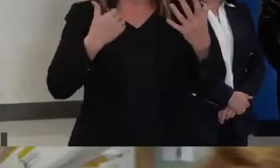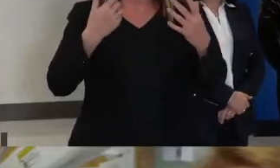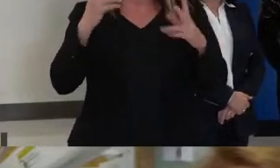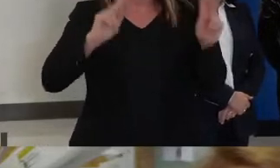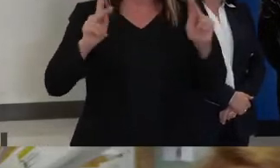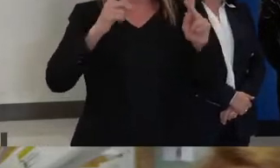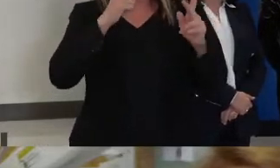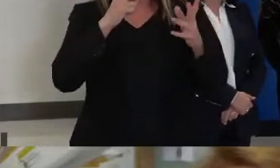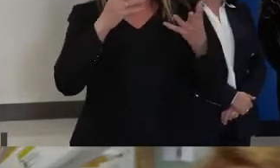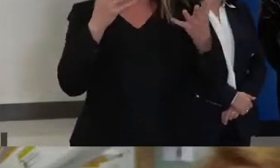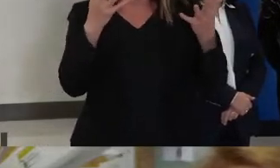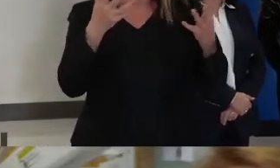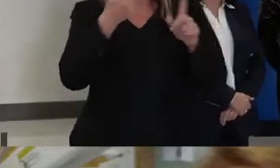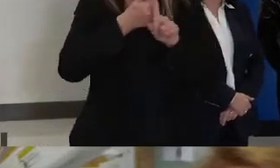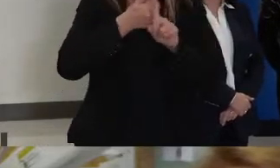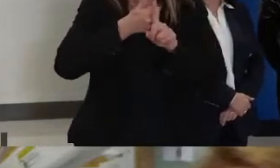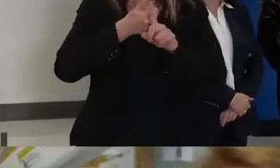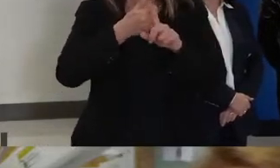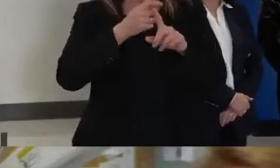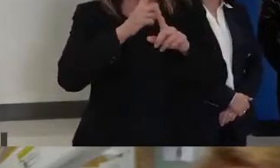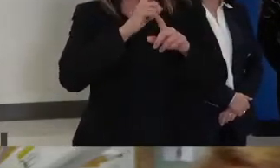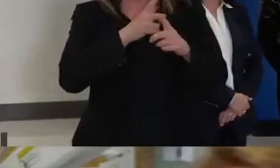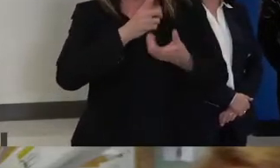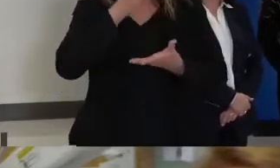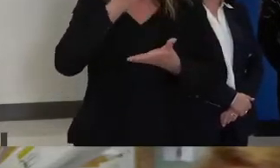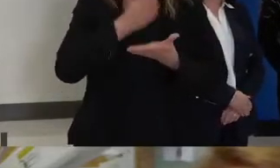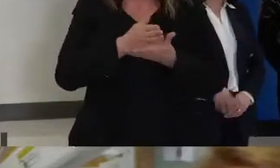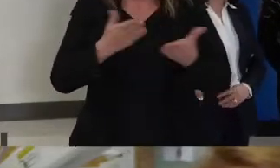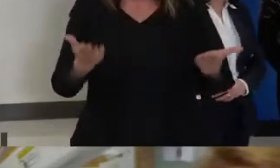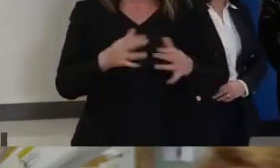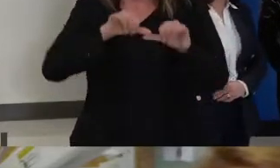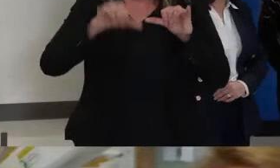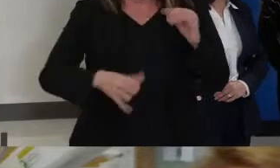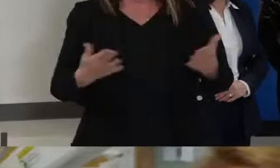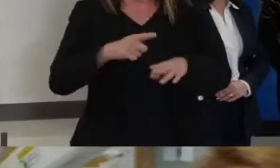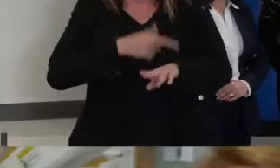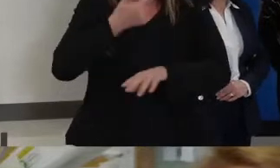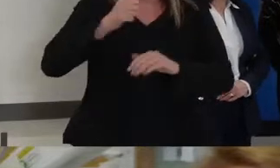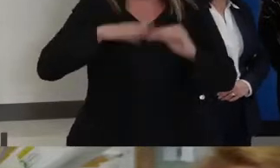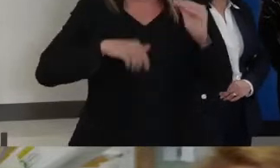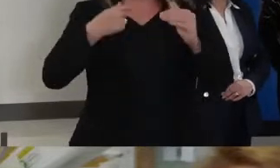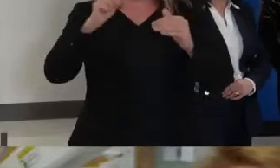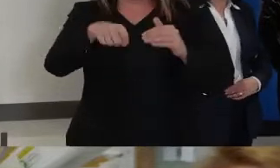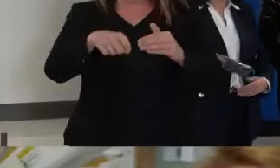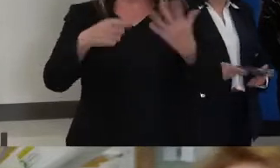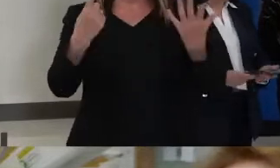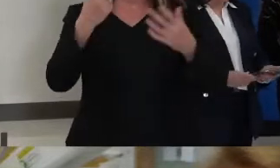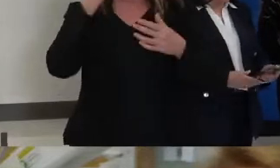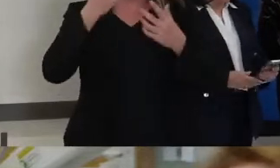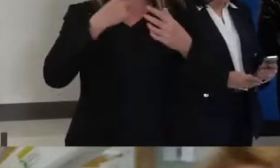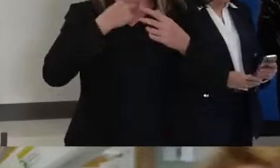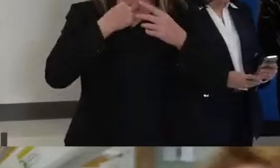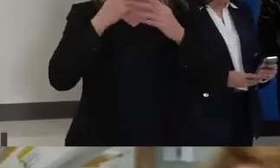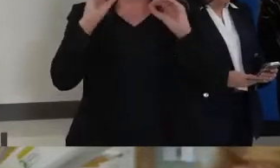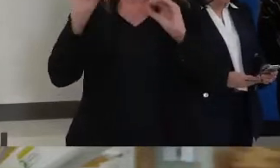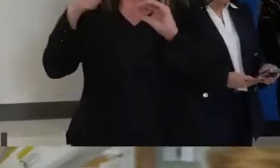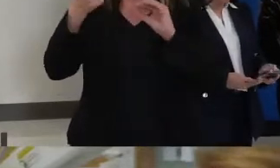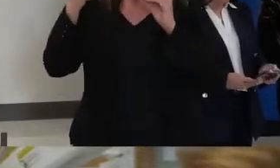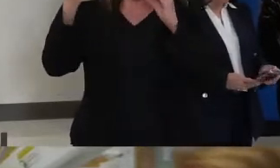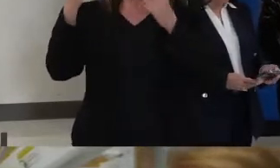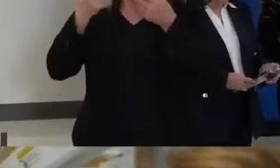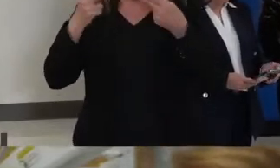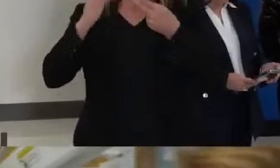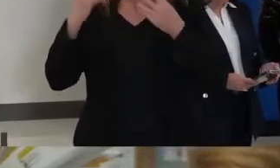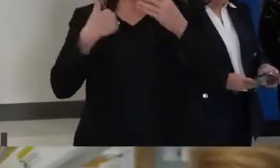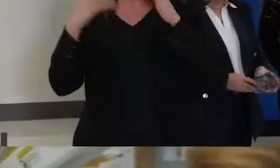intents and purposes, stuck here longer than they need to be here clinically because there's no place to go. And guess what?